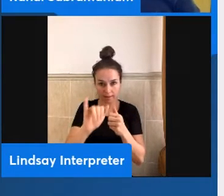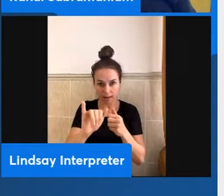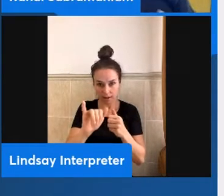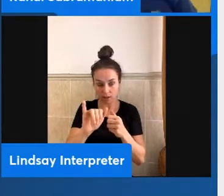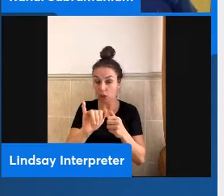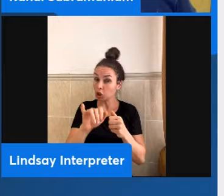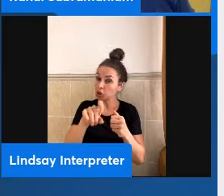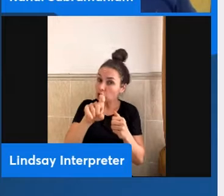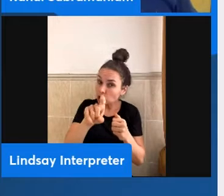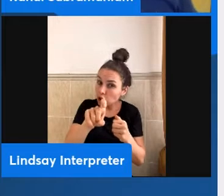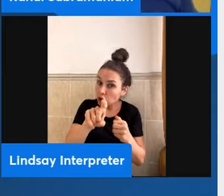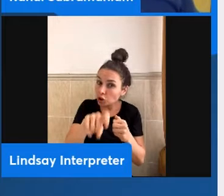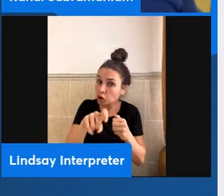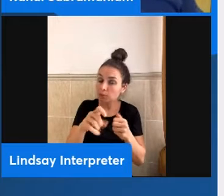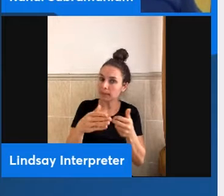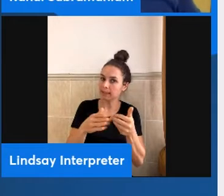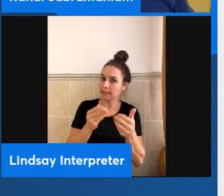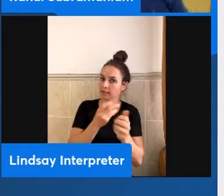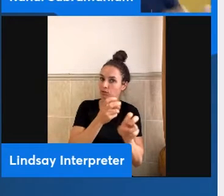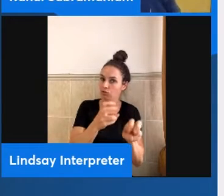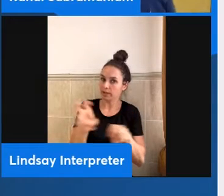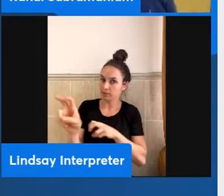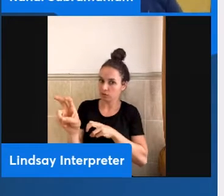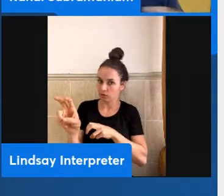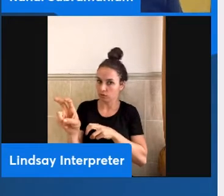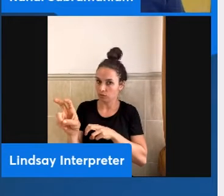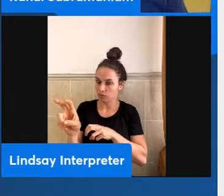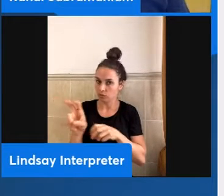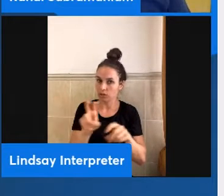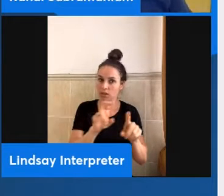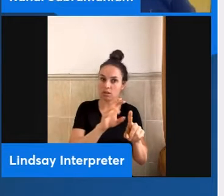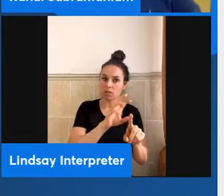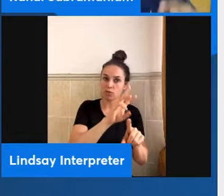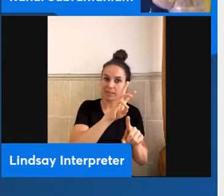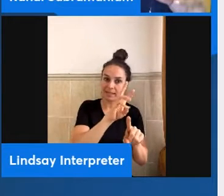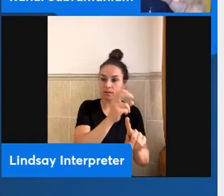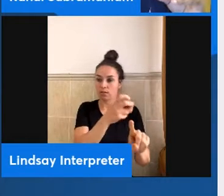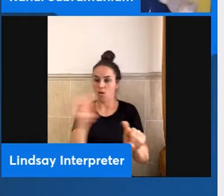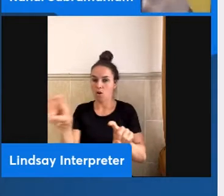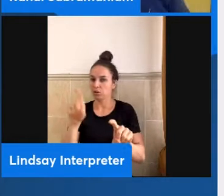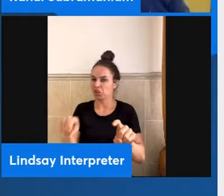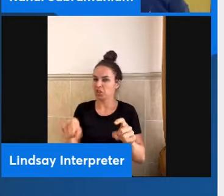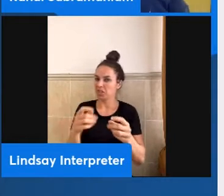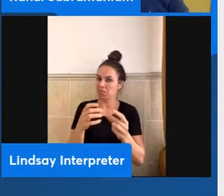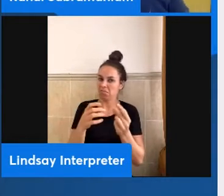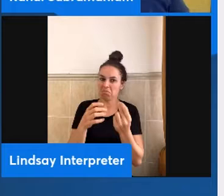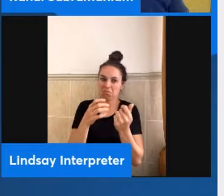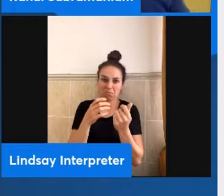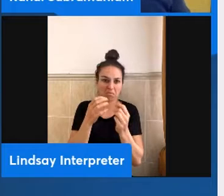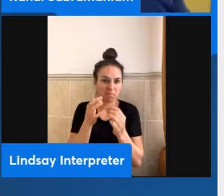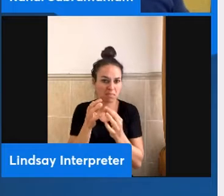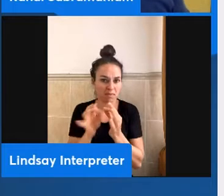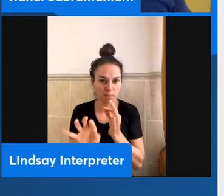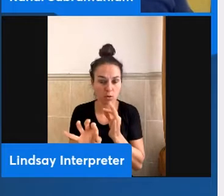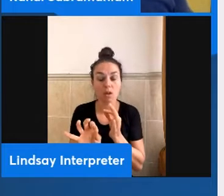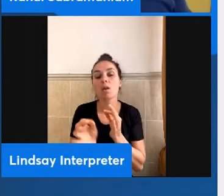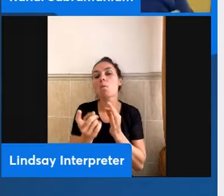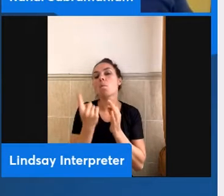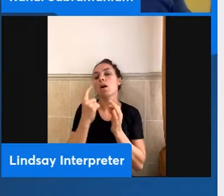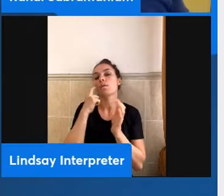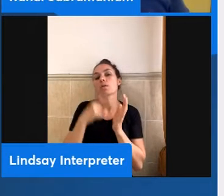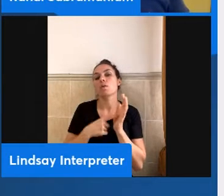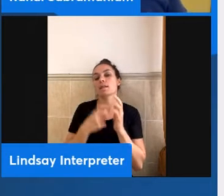should generally not have a problem switching from x86 to ARM. The only places where we run into some complications